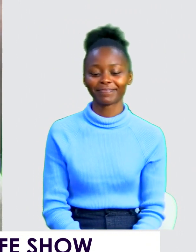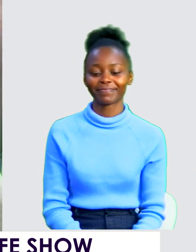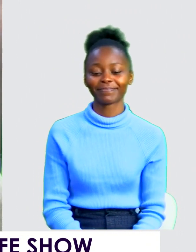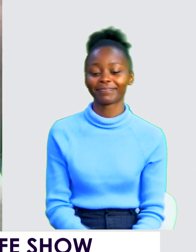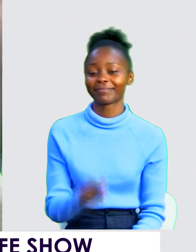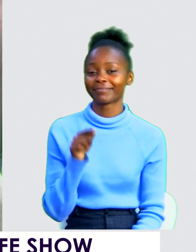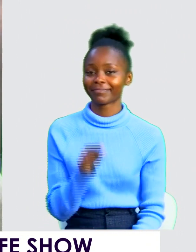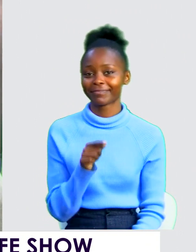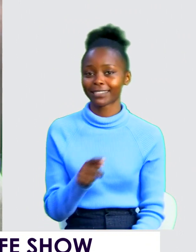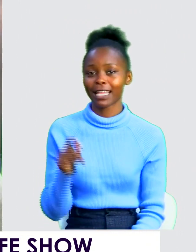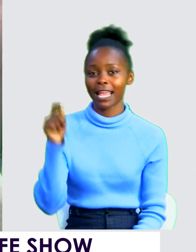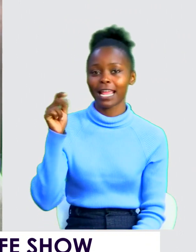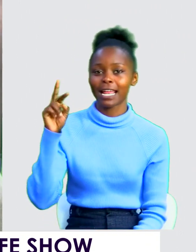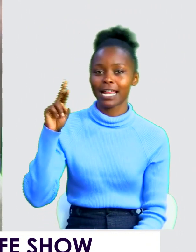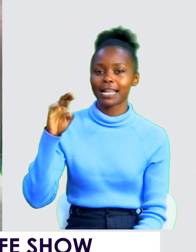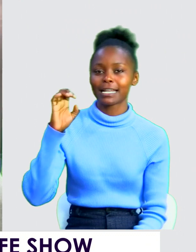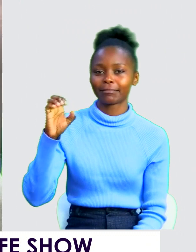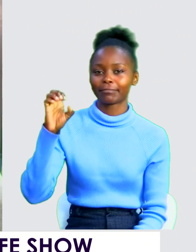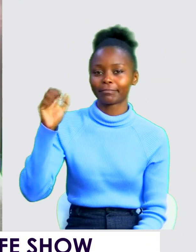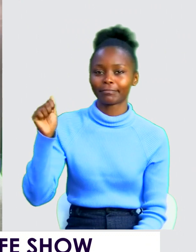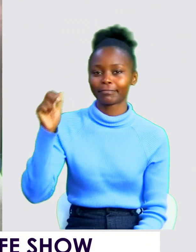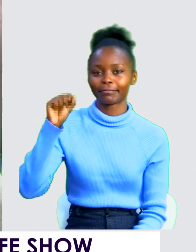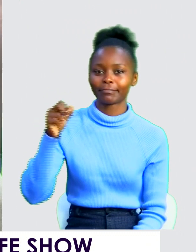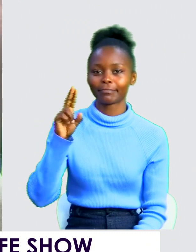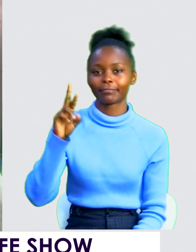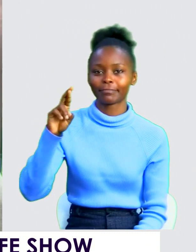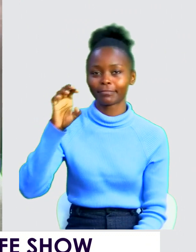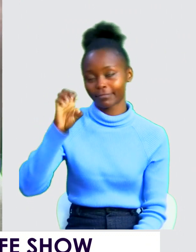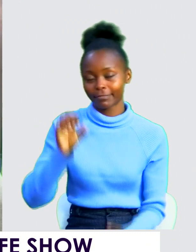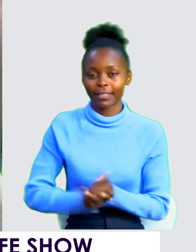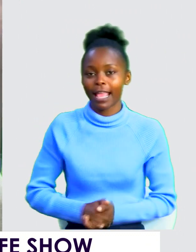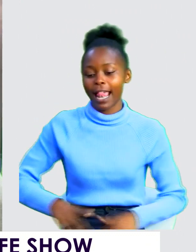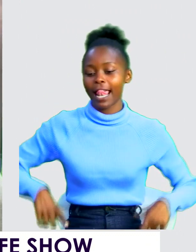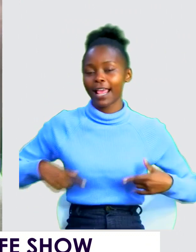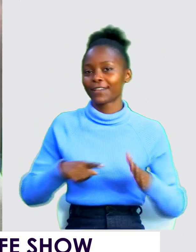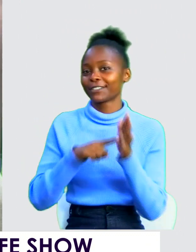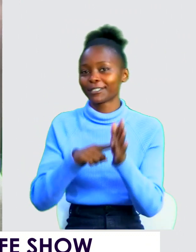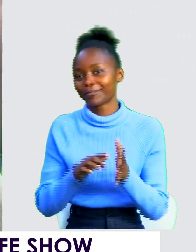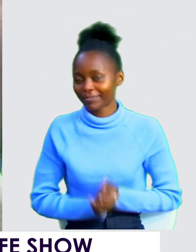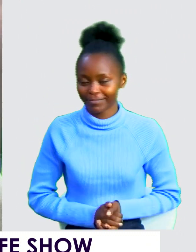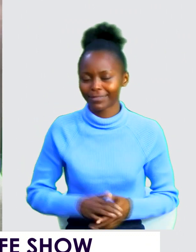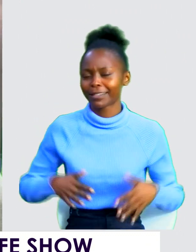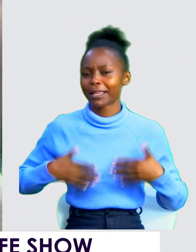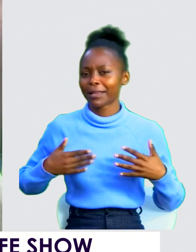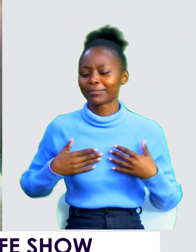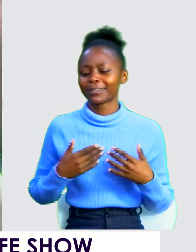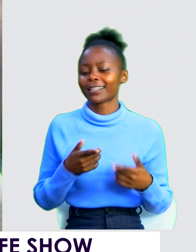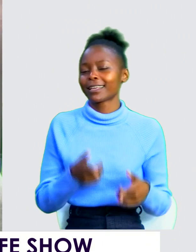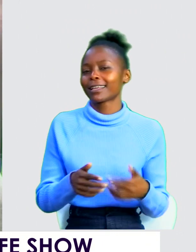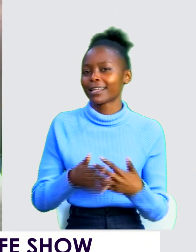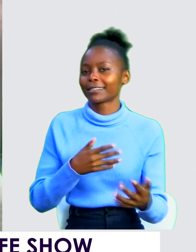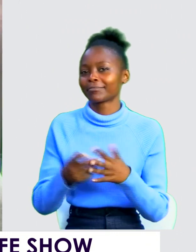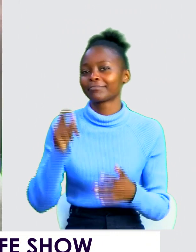This is the Treasures of Life show. It is my pleasure to come to you here on Science